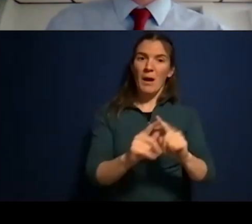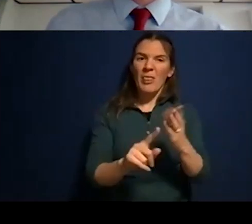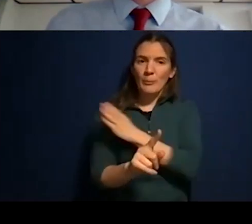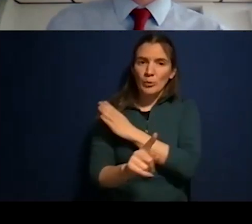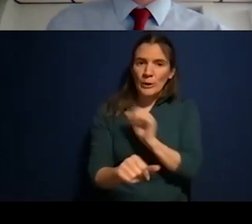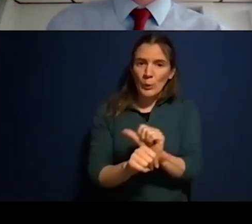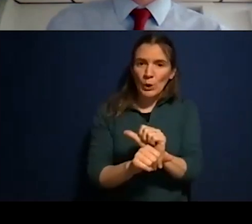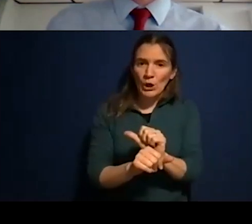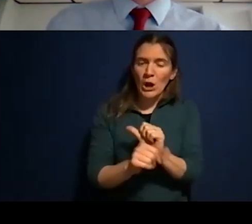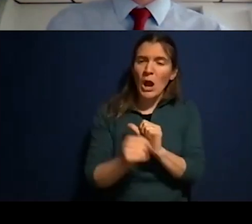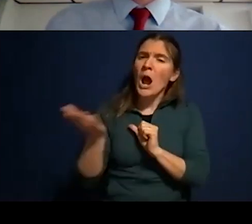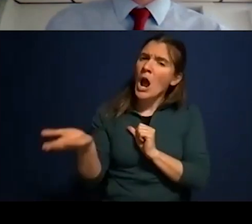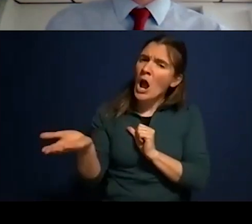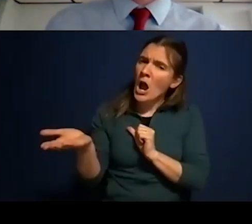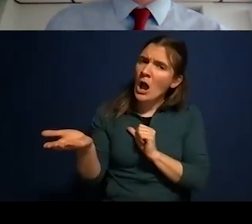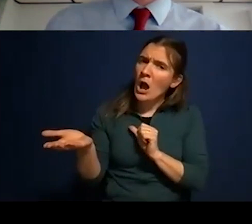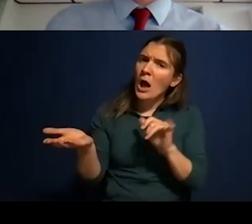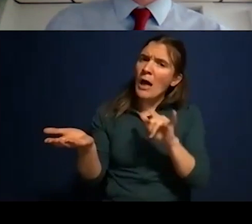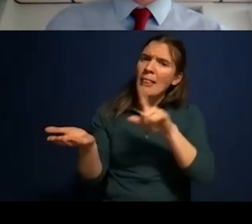You know,